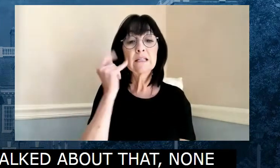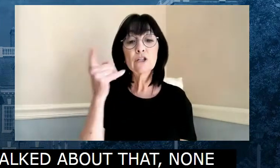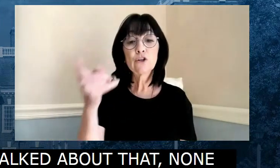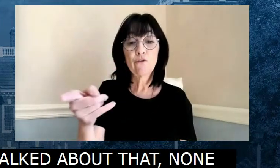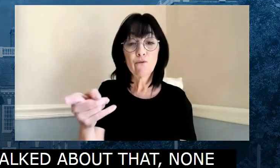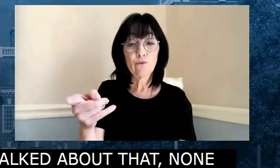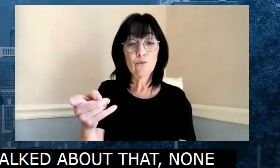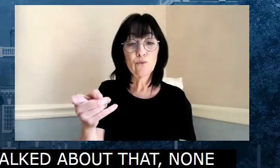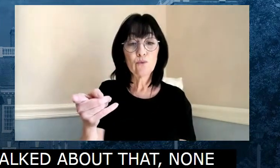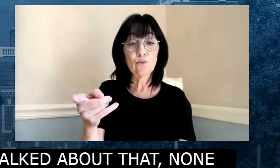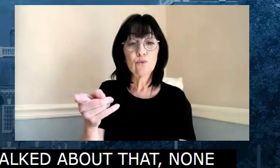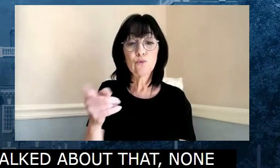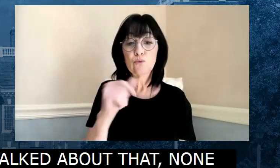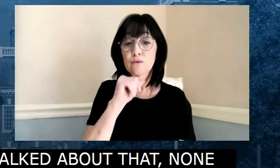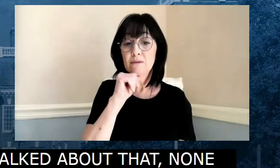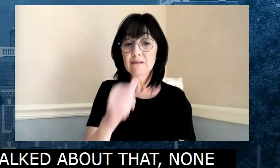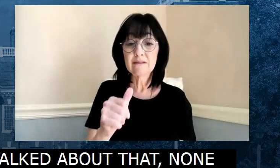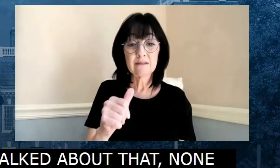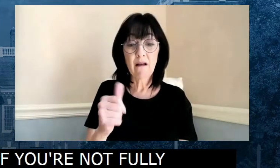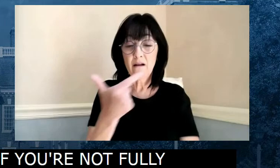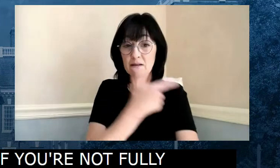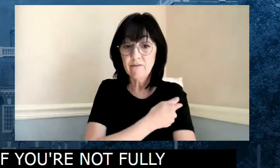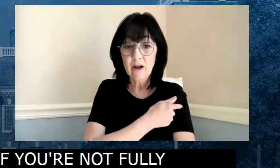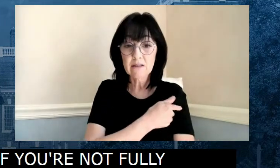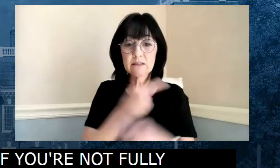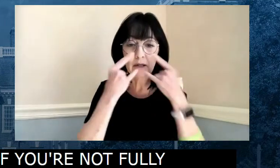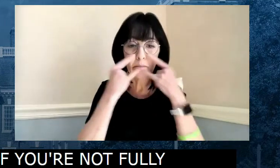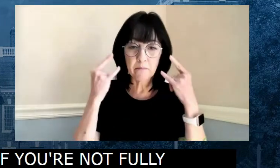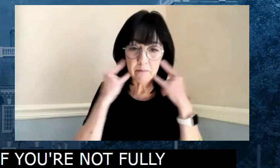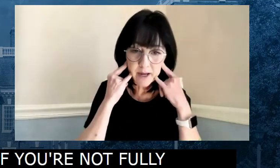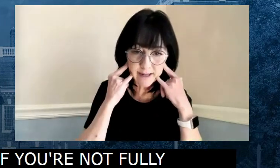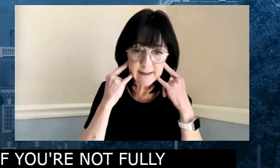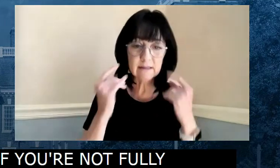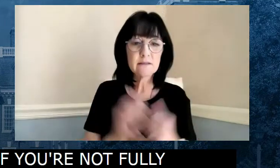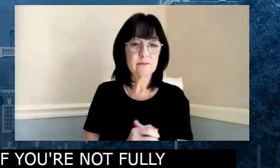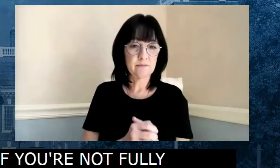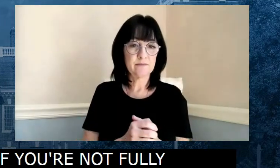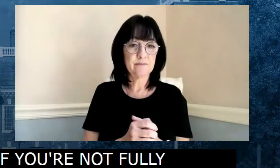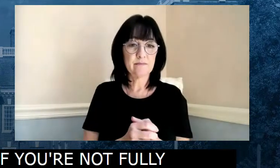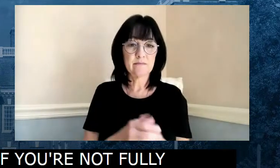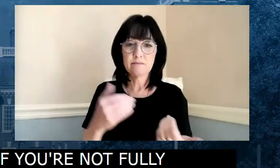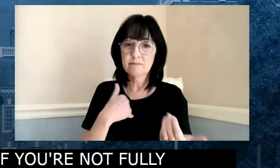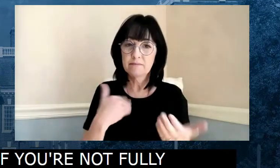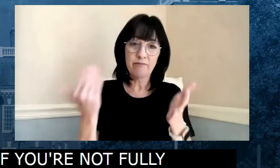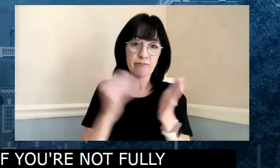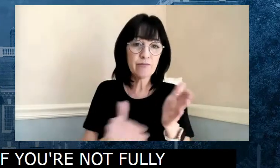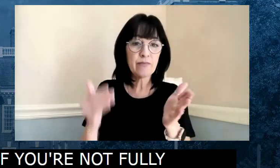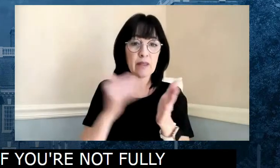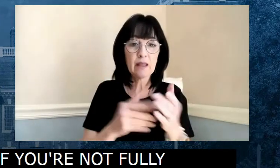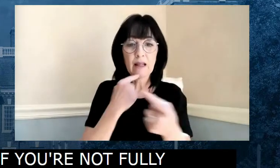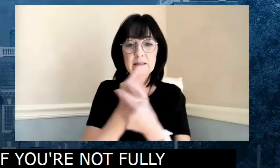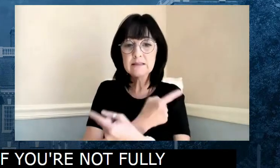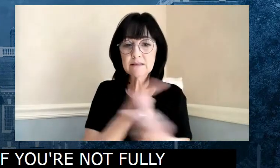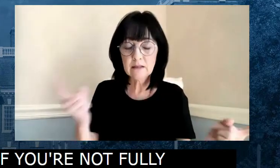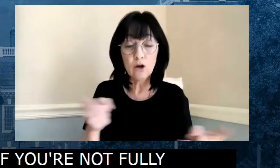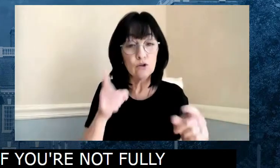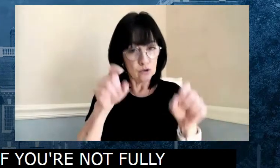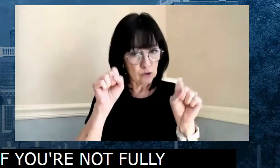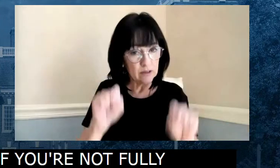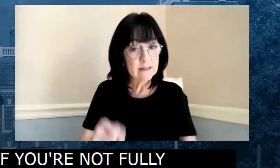Wear a mask if you're not fully vaccinated. Wear a mask if you're not fully vaccinated, and you can get your vaccine